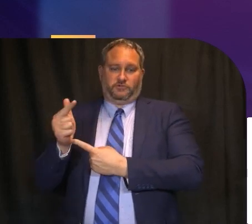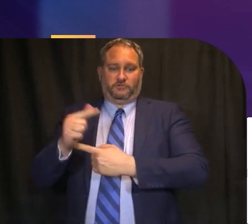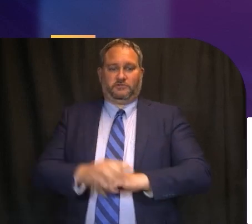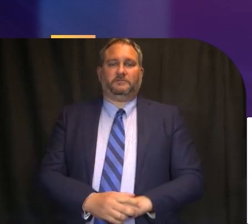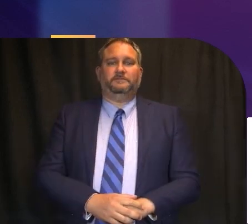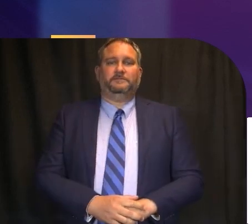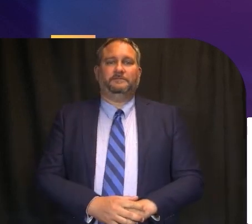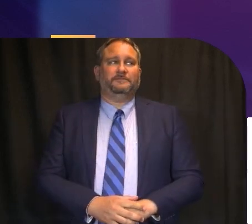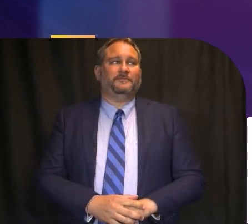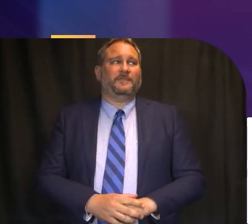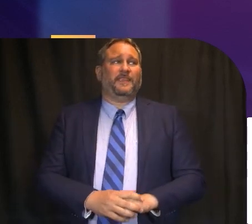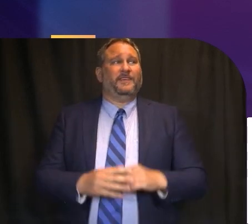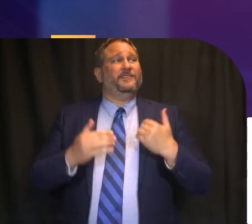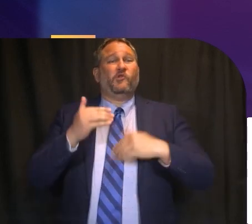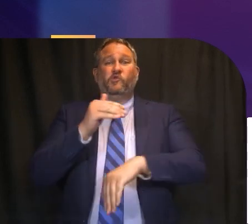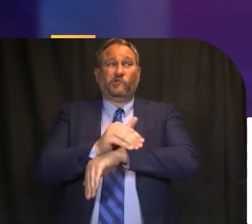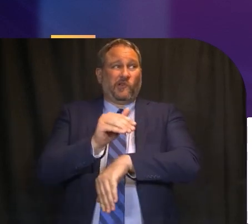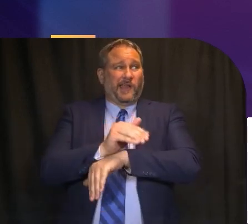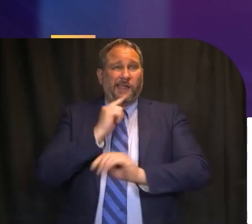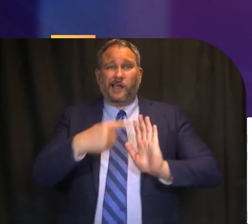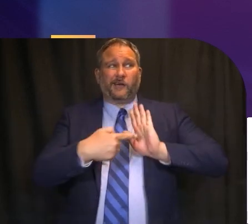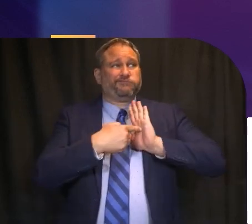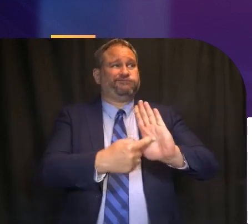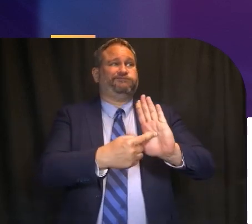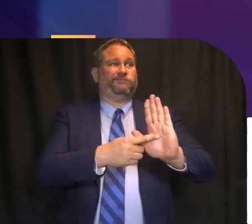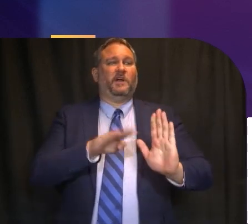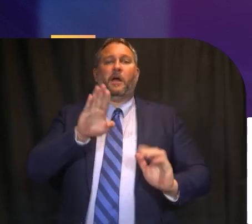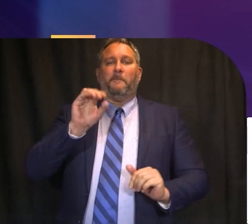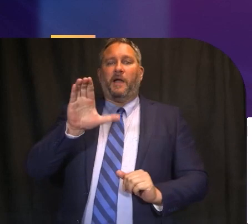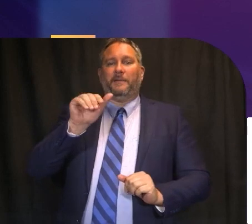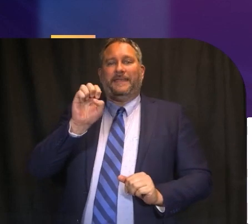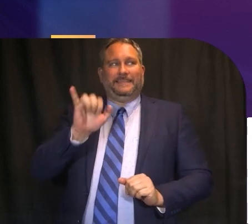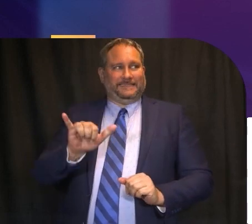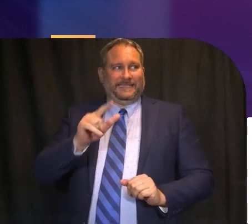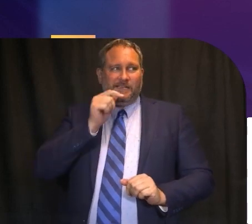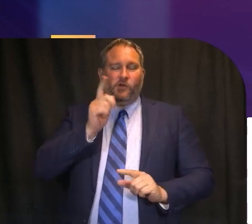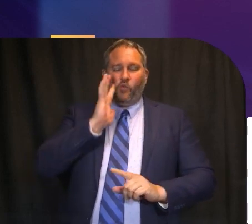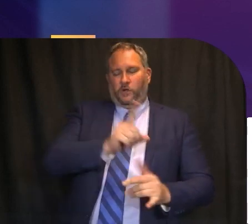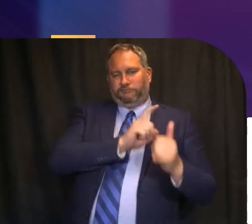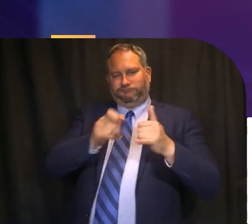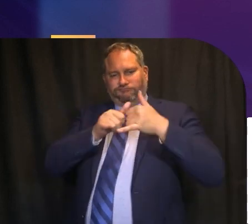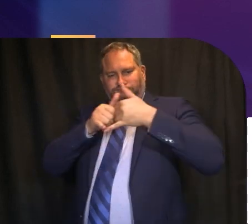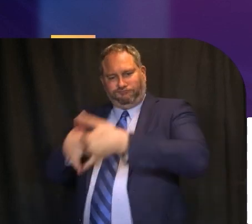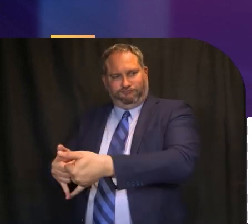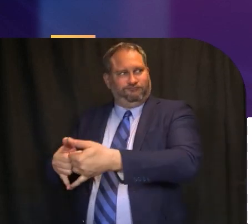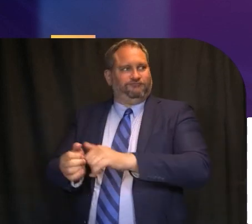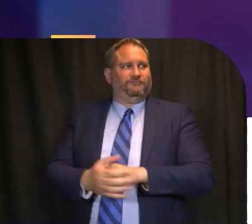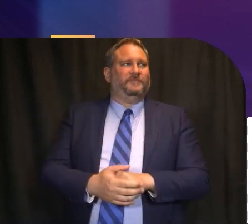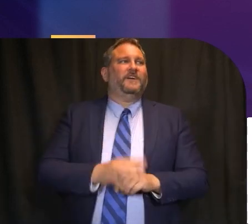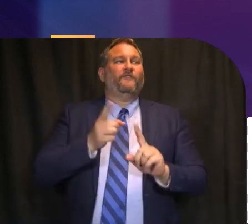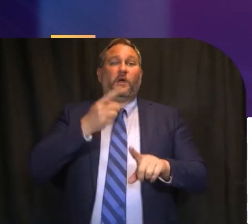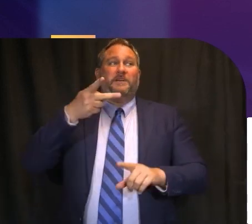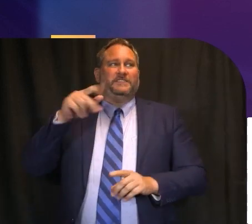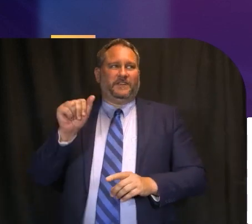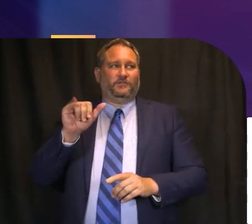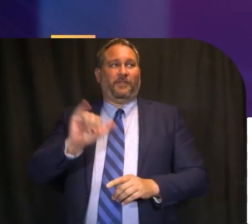from the Commonwealth of Pennsylvania, which is where Highmark Health is based. Before Senator Casey joins us,